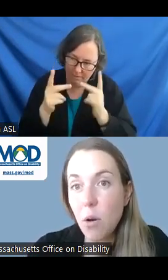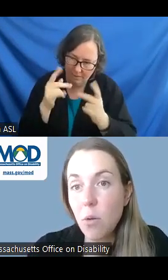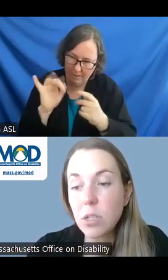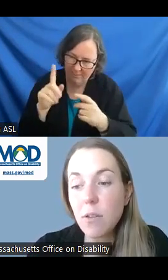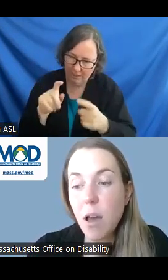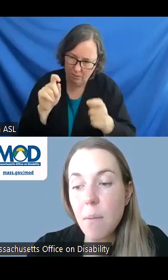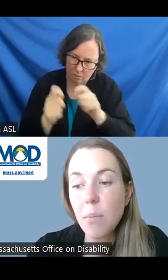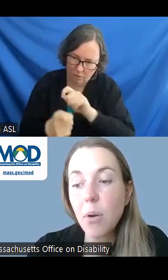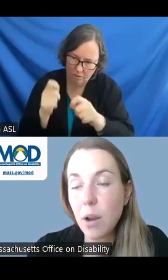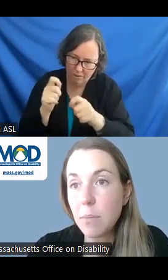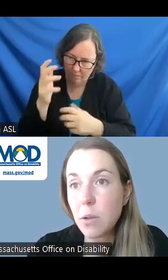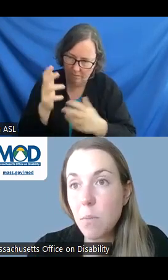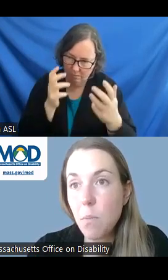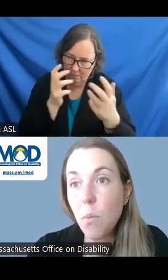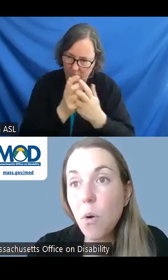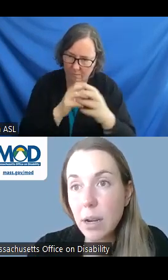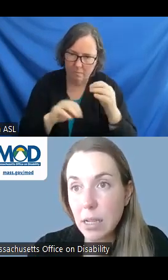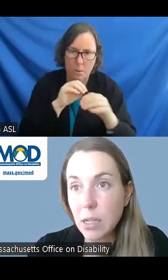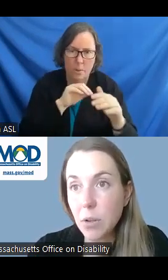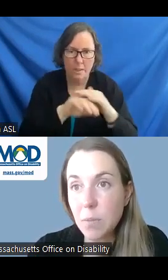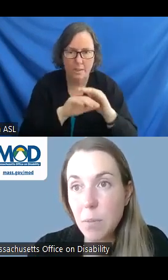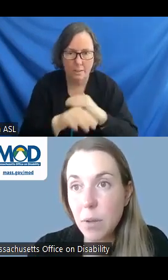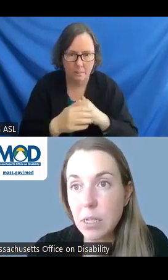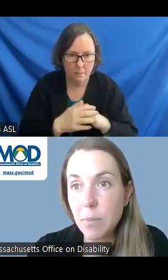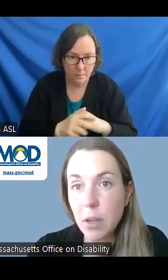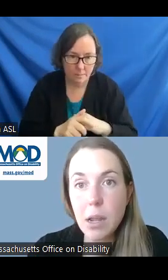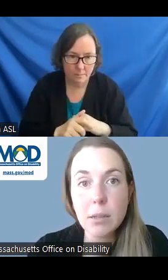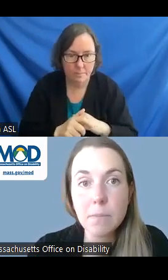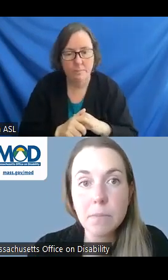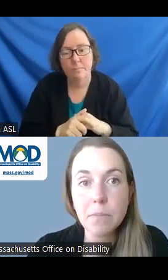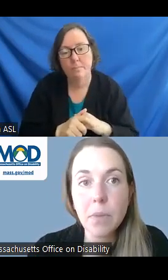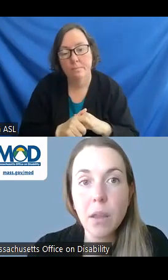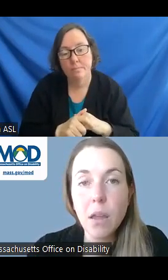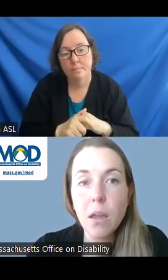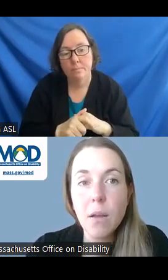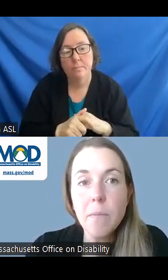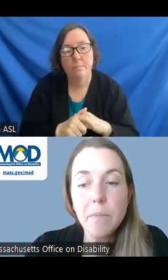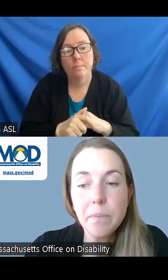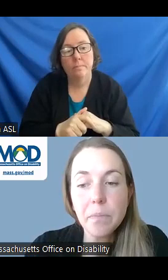make those programs more accessible to people with disabilities.